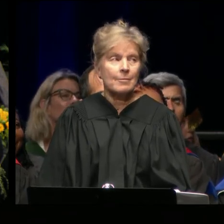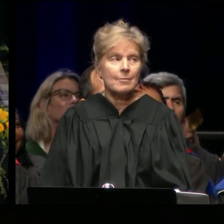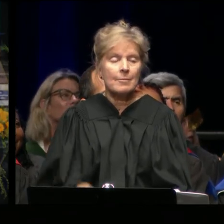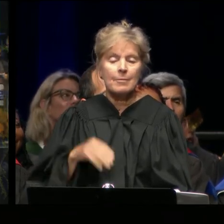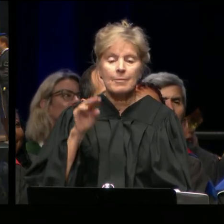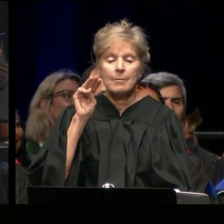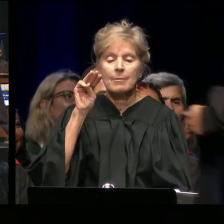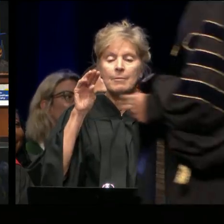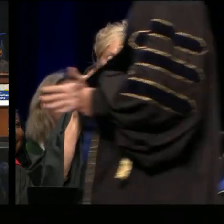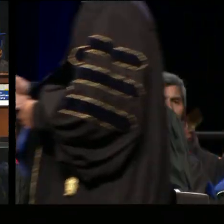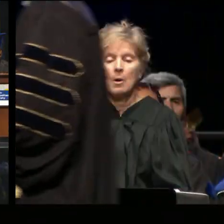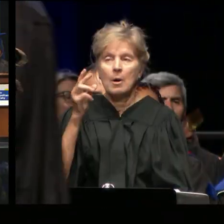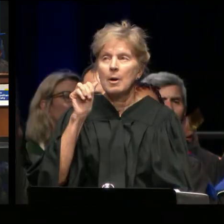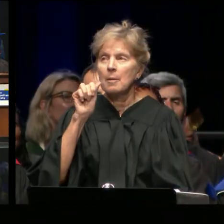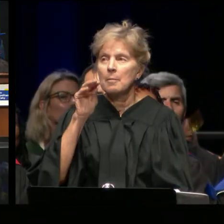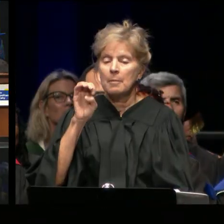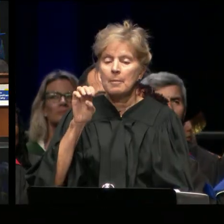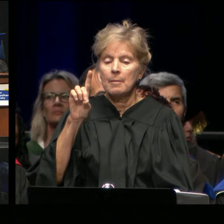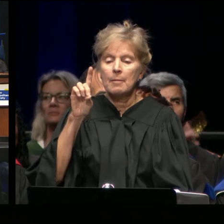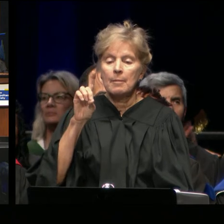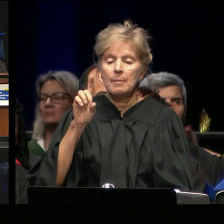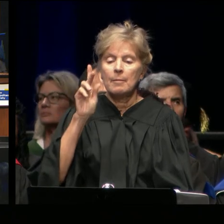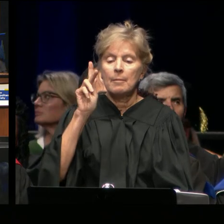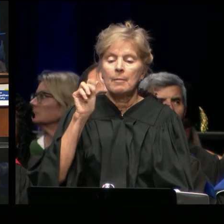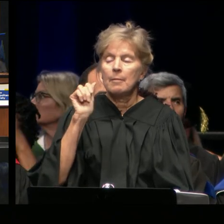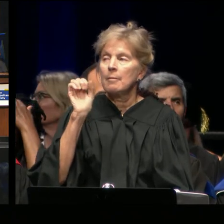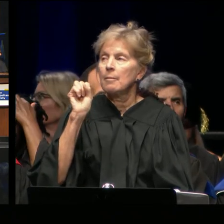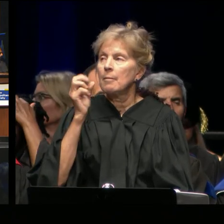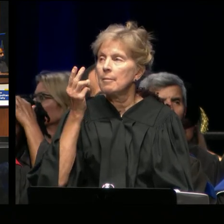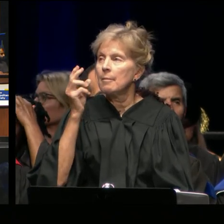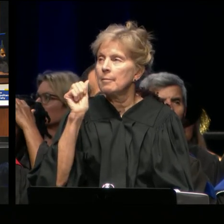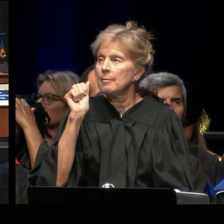Muhammad Imamjome Kashan.